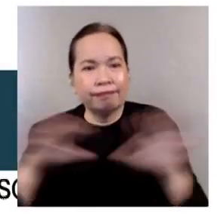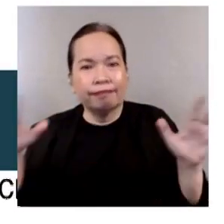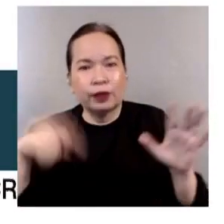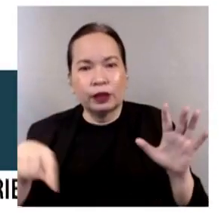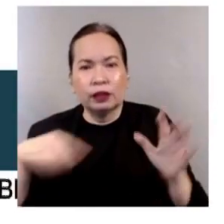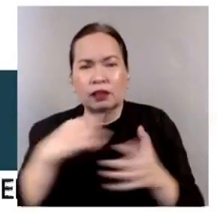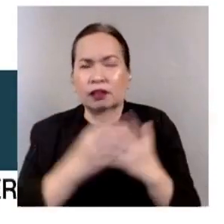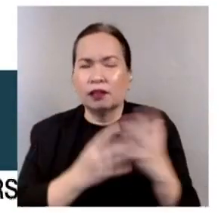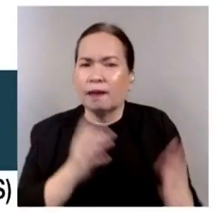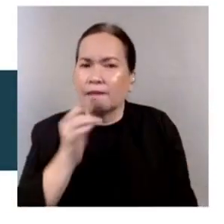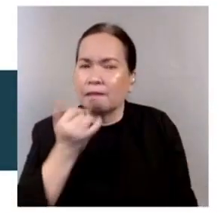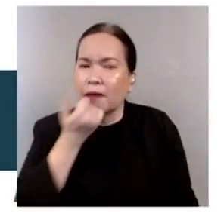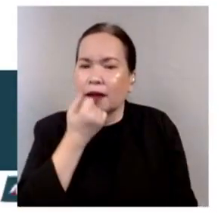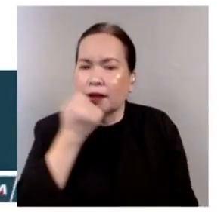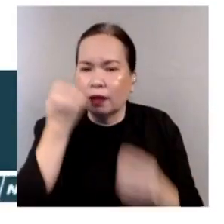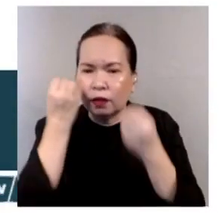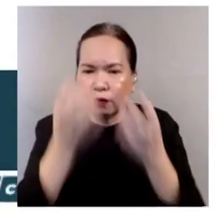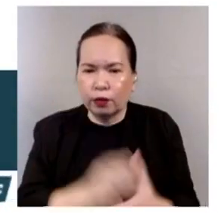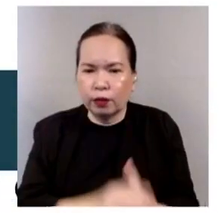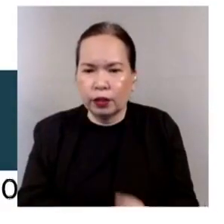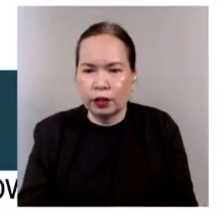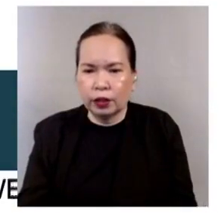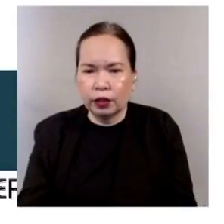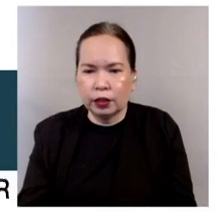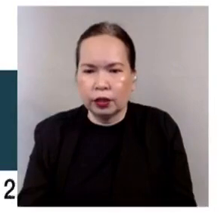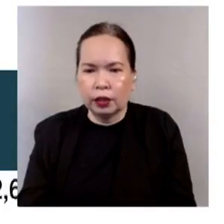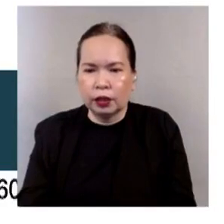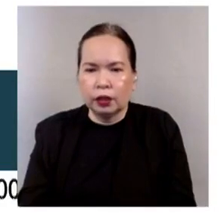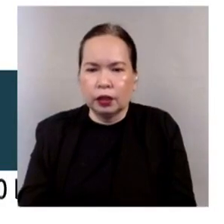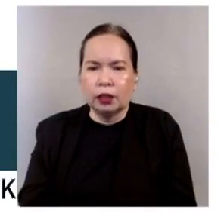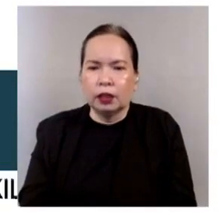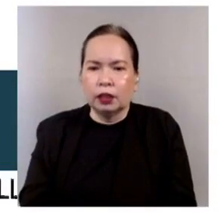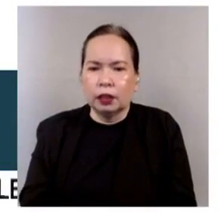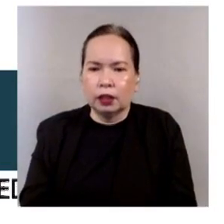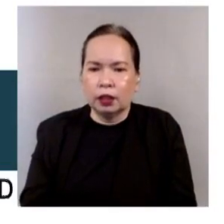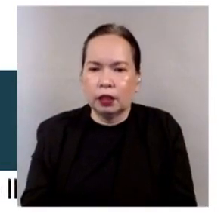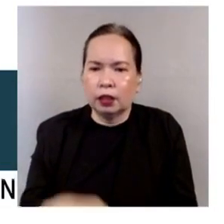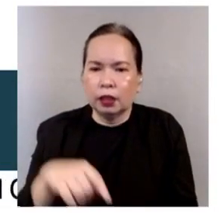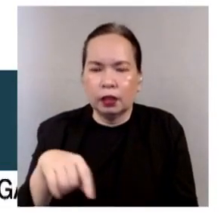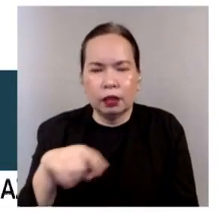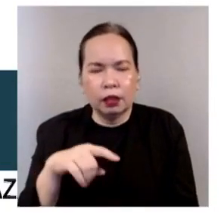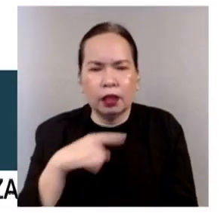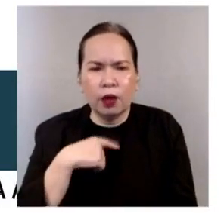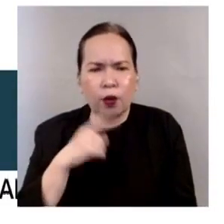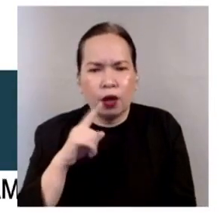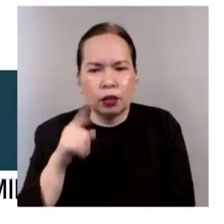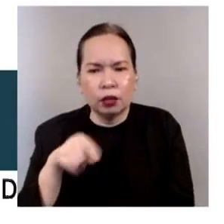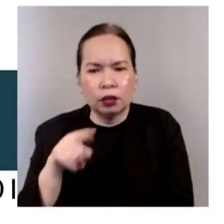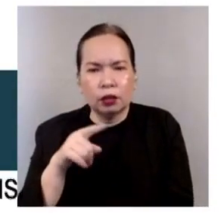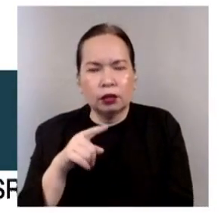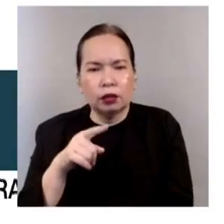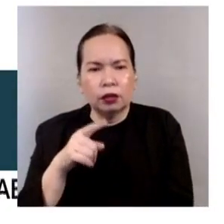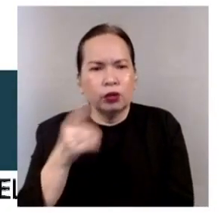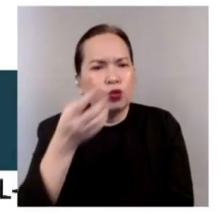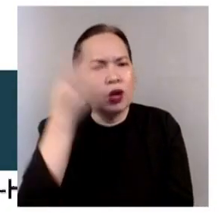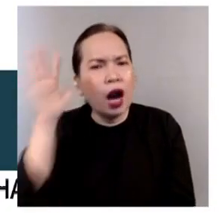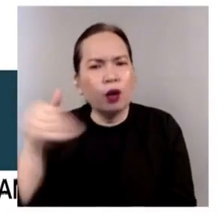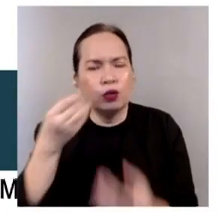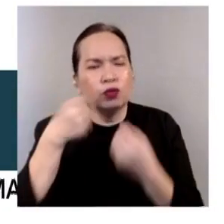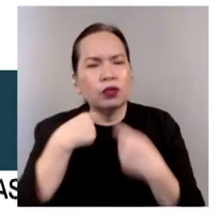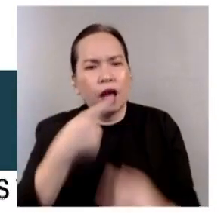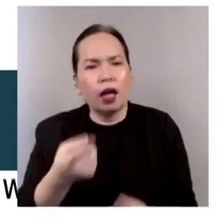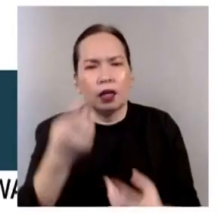untruths, misinformation and disinformation. What do you tell the voters